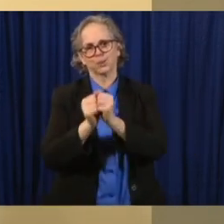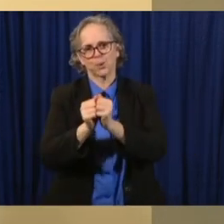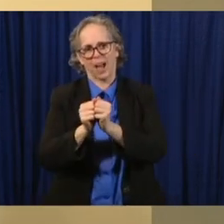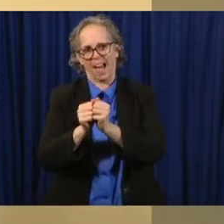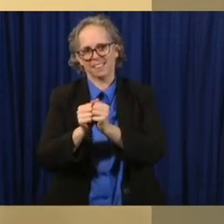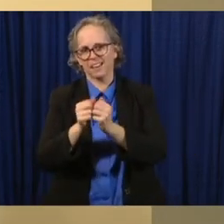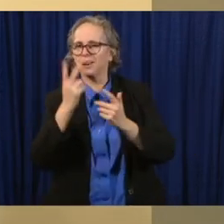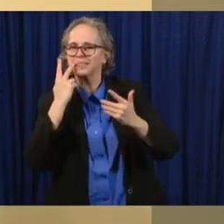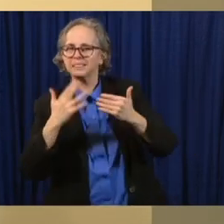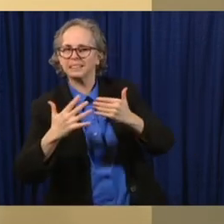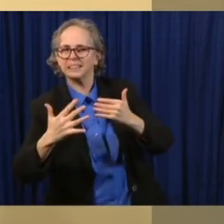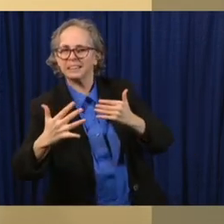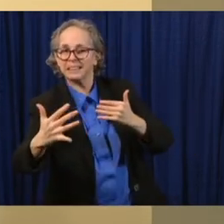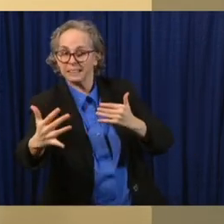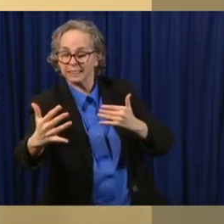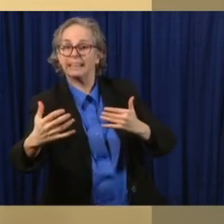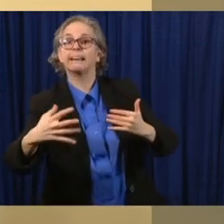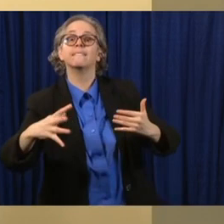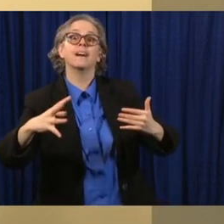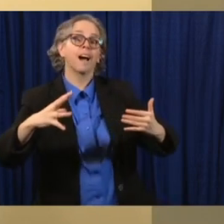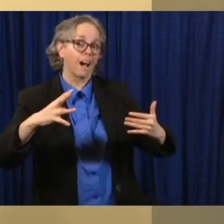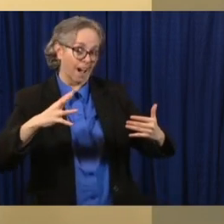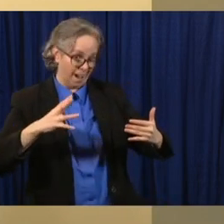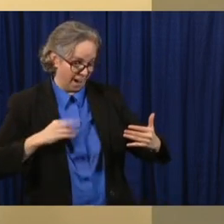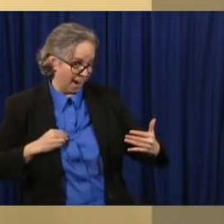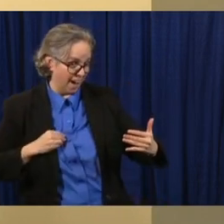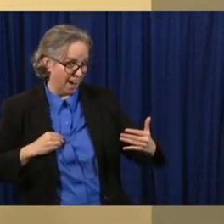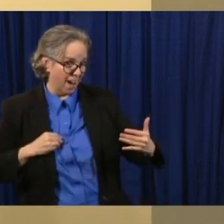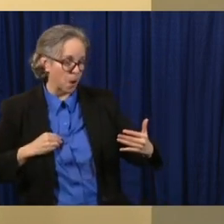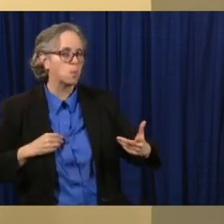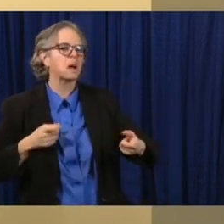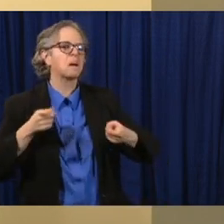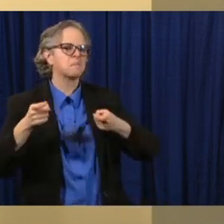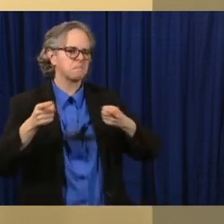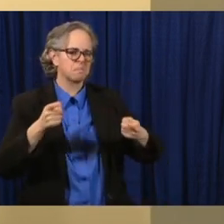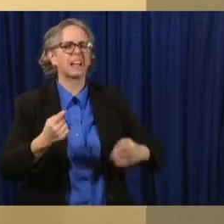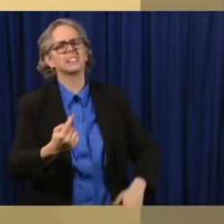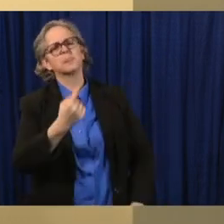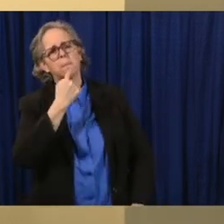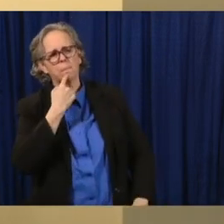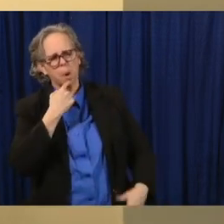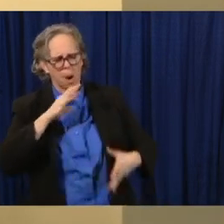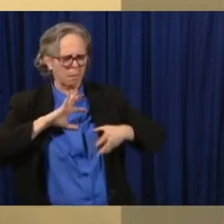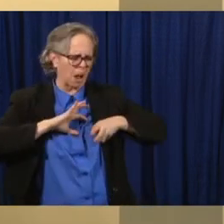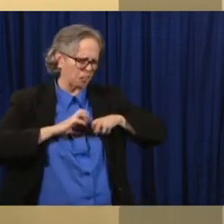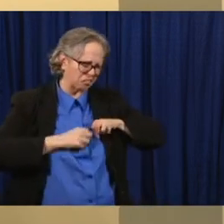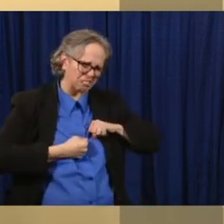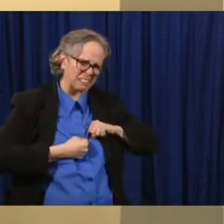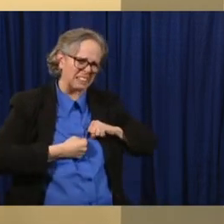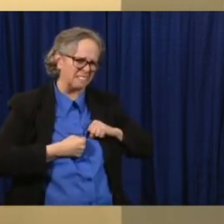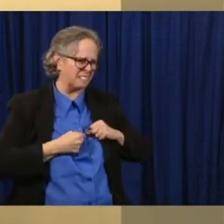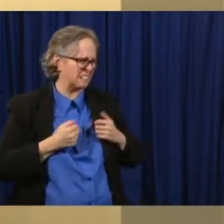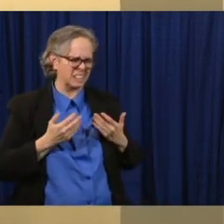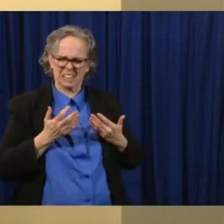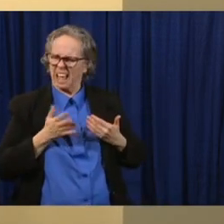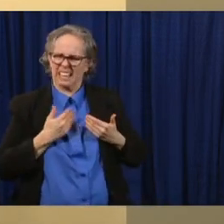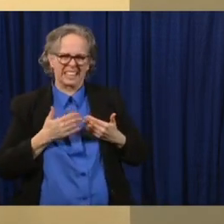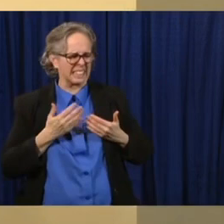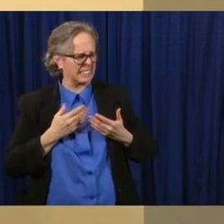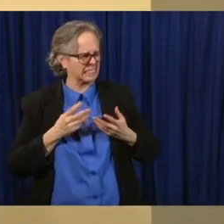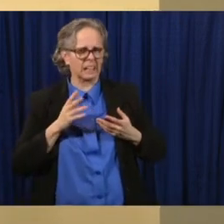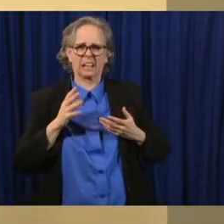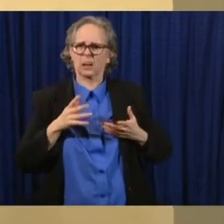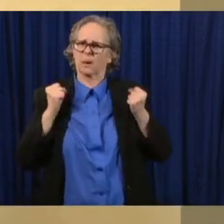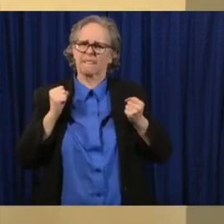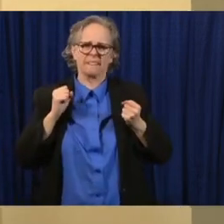do that and kind of deal with our grief and disappointment of not a quick fix, that's actually the foreground by